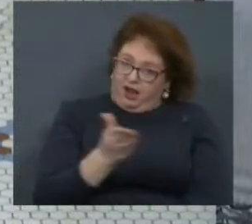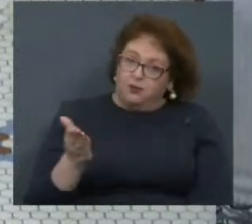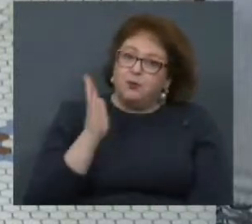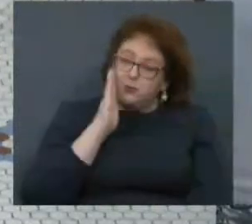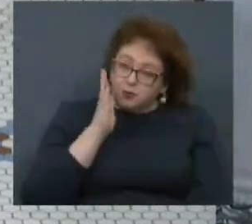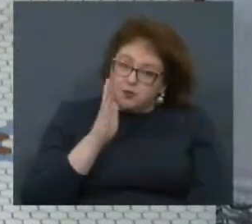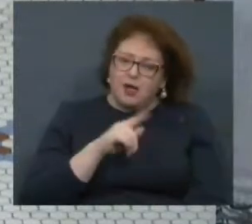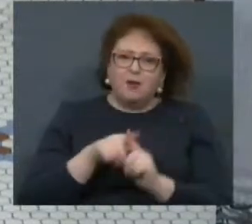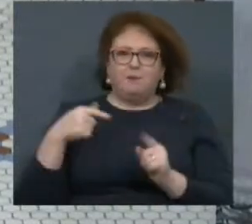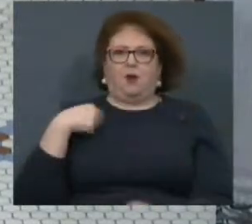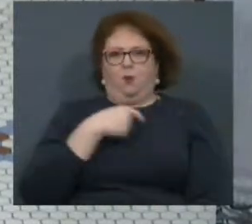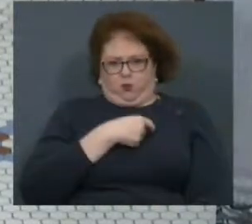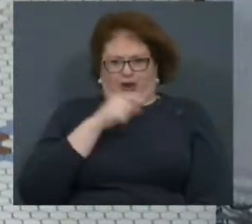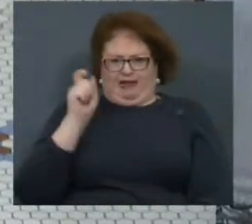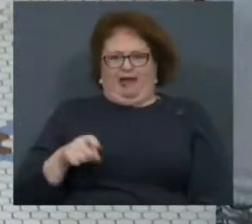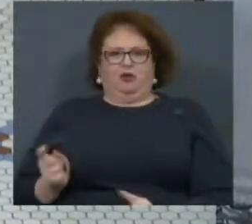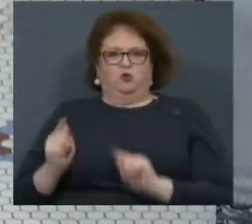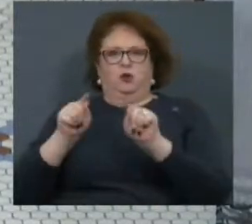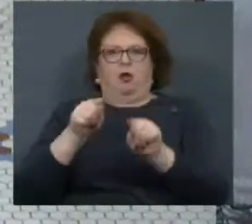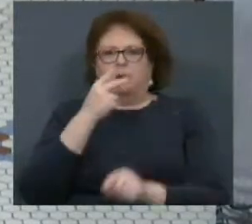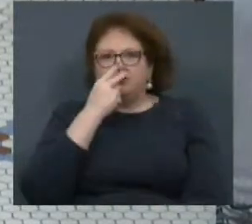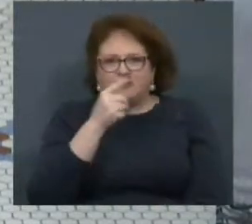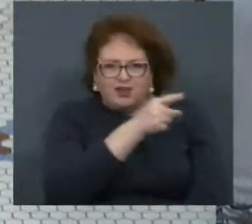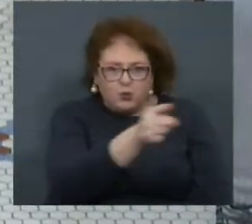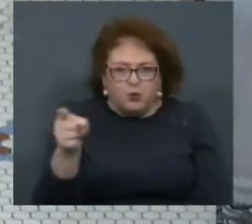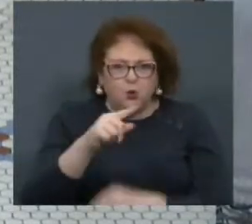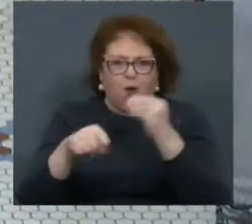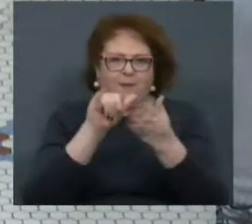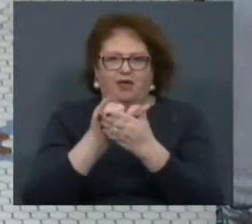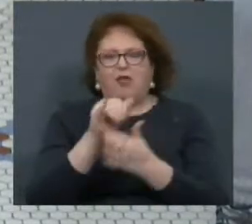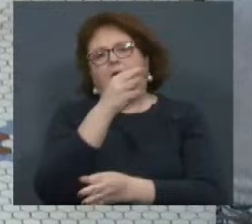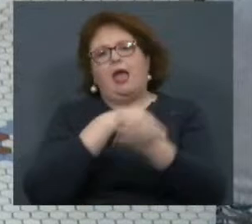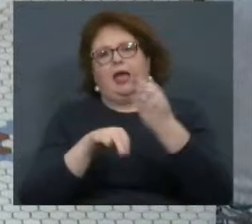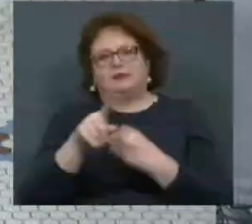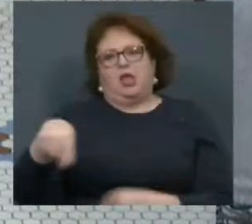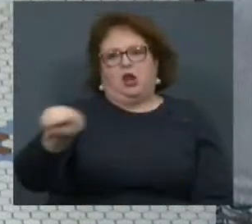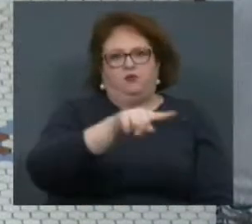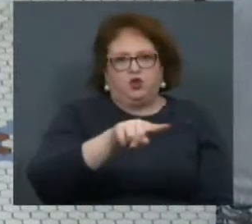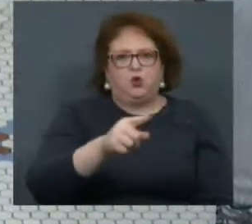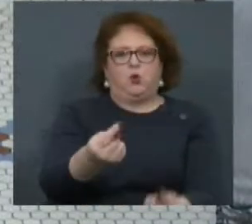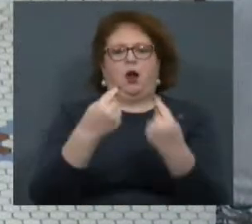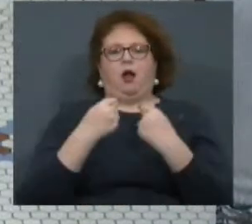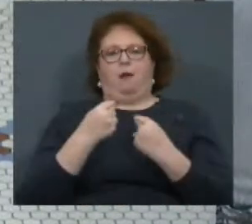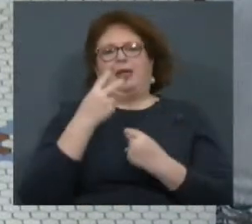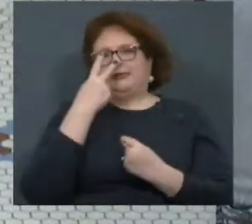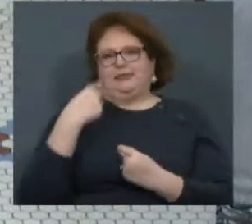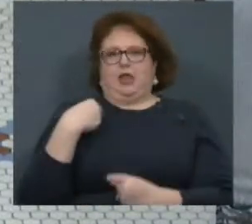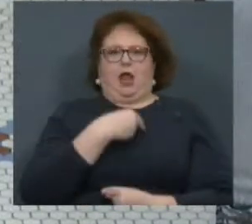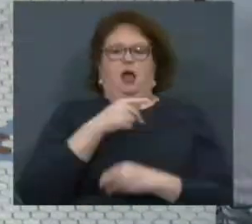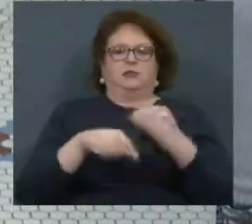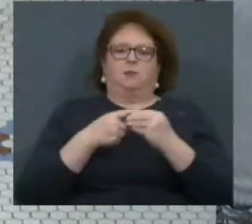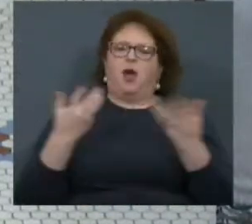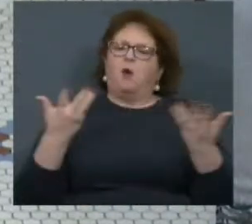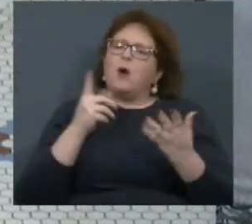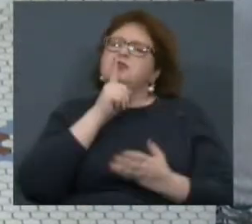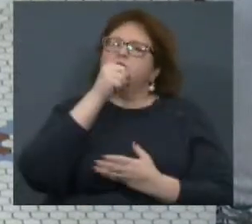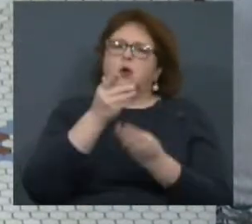to come to y'all about instead of y'all coming to us and asking us what is the real solution. And I